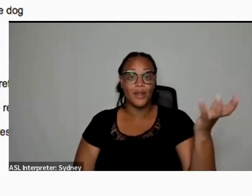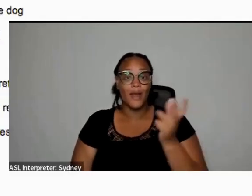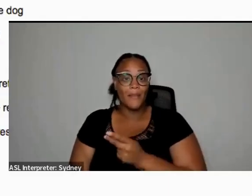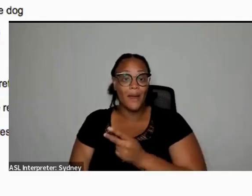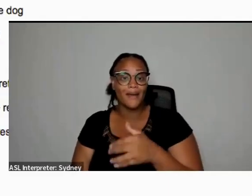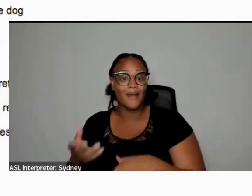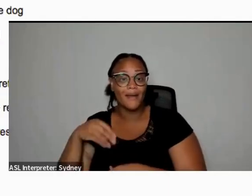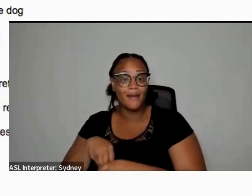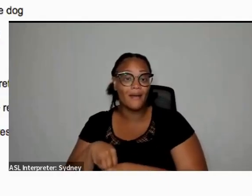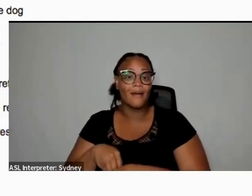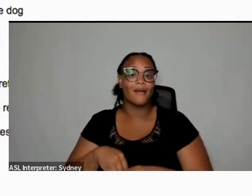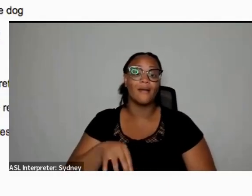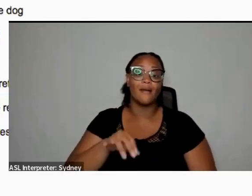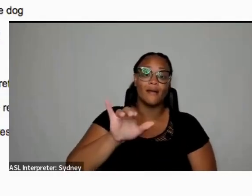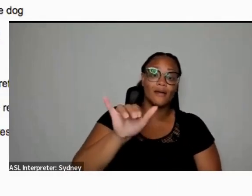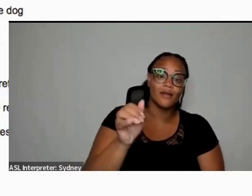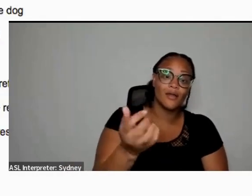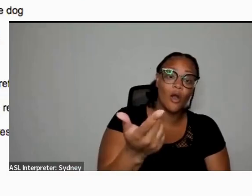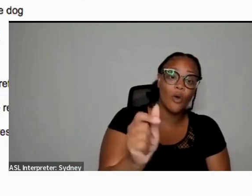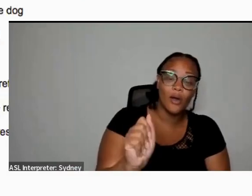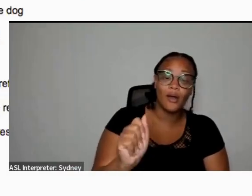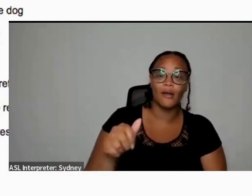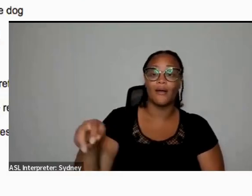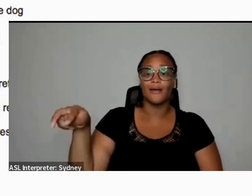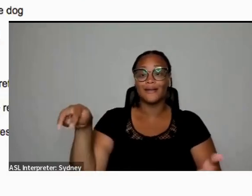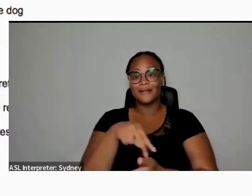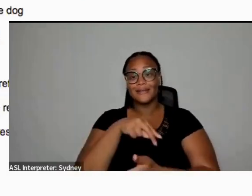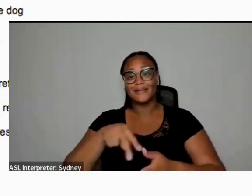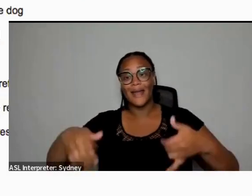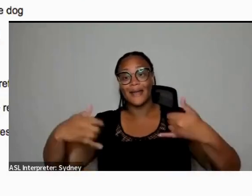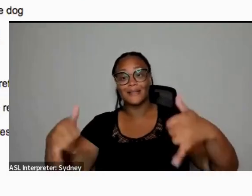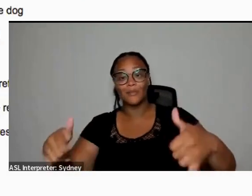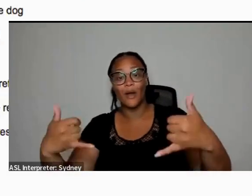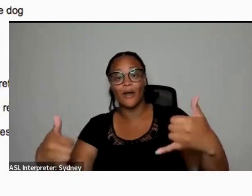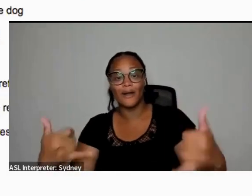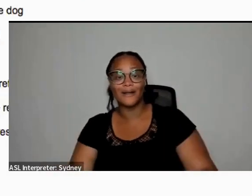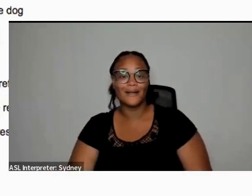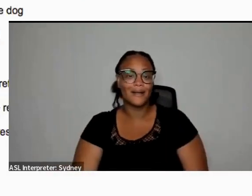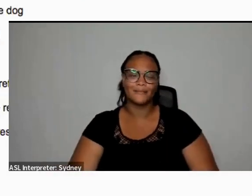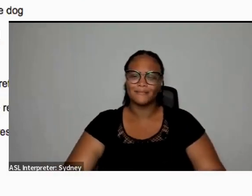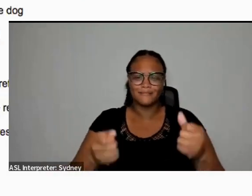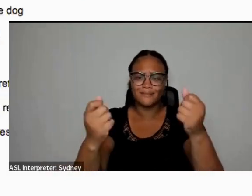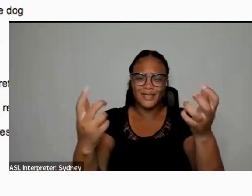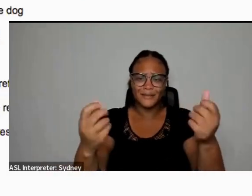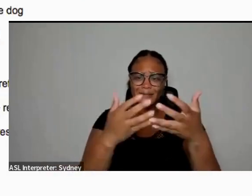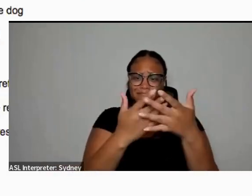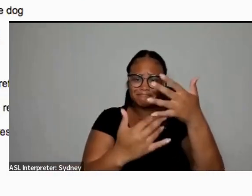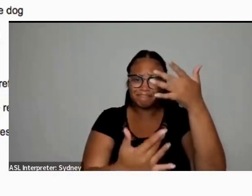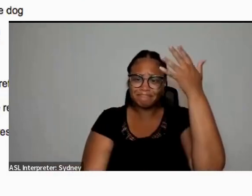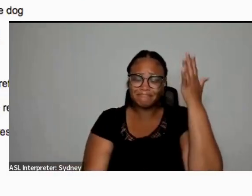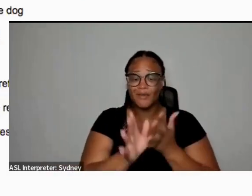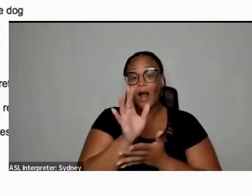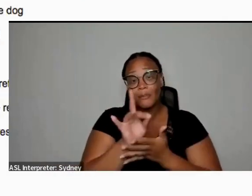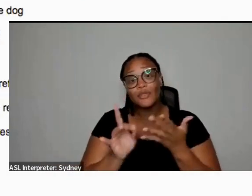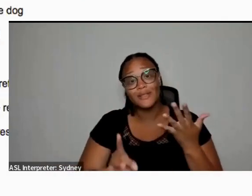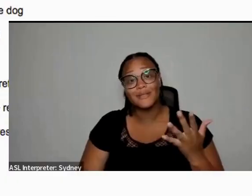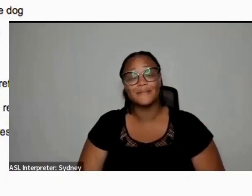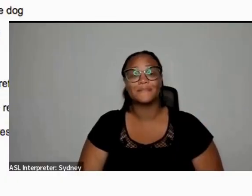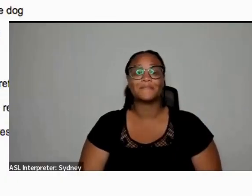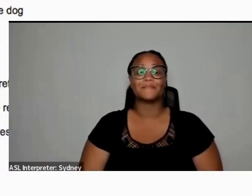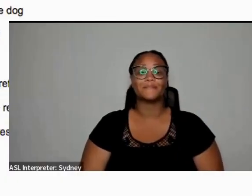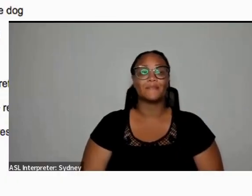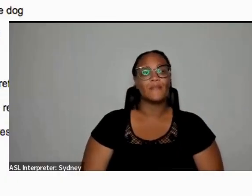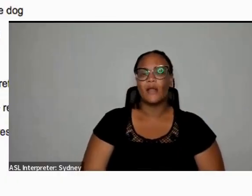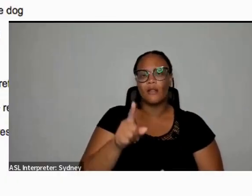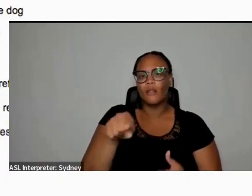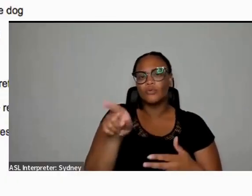exercise. So lots of different things within the house that they could do to be active. So those were just some of the things that we came